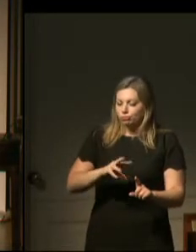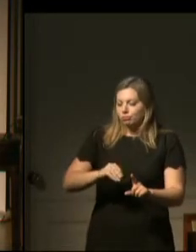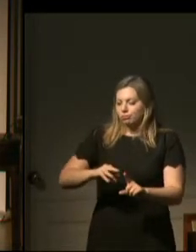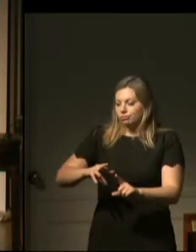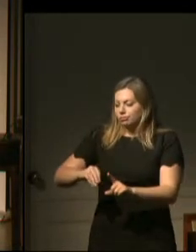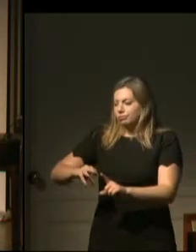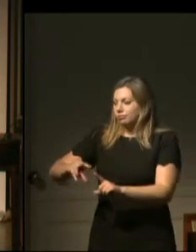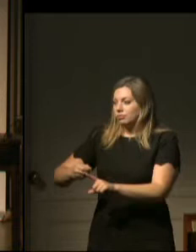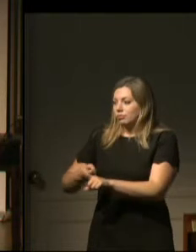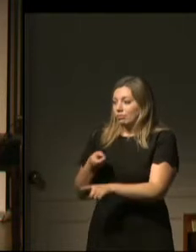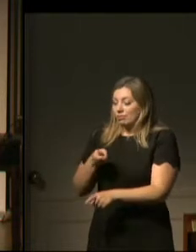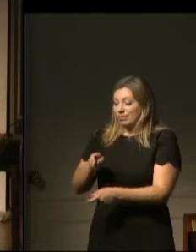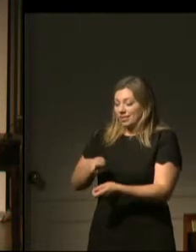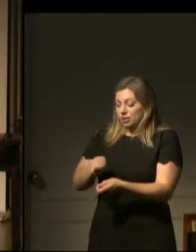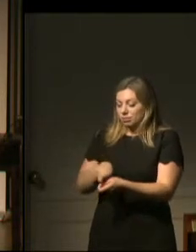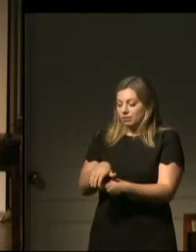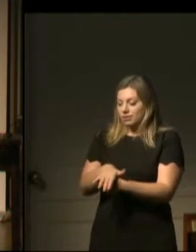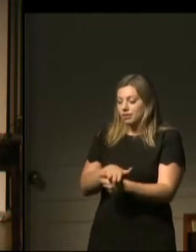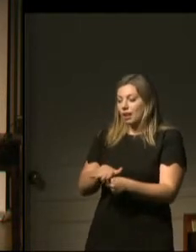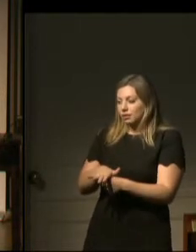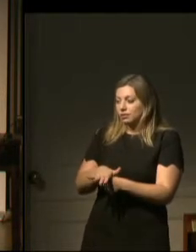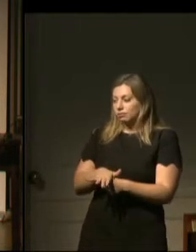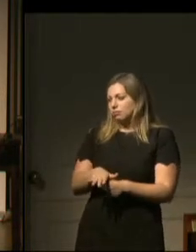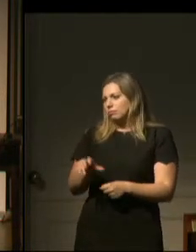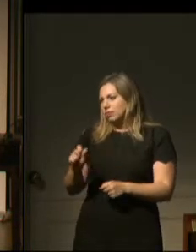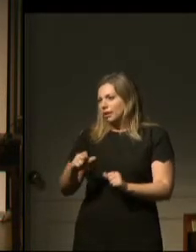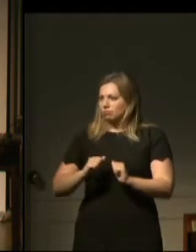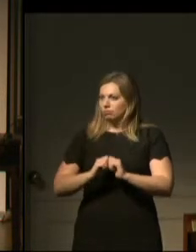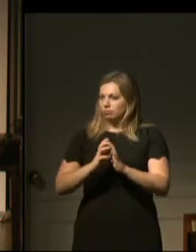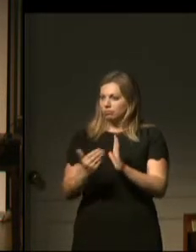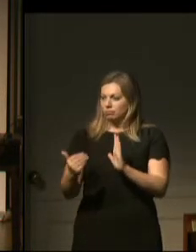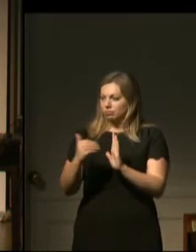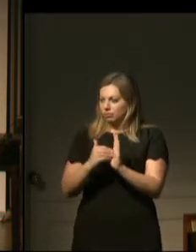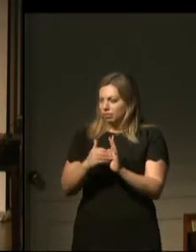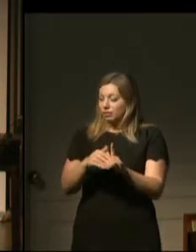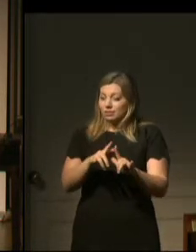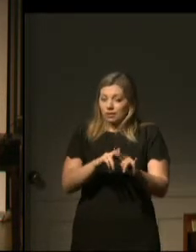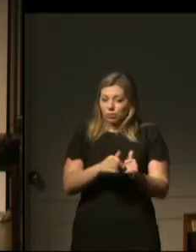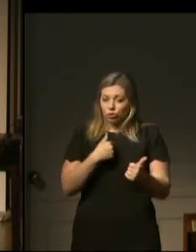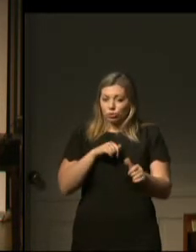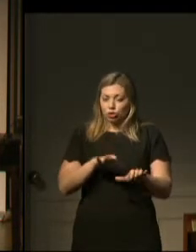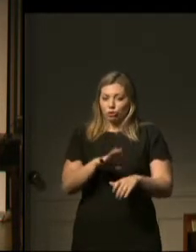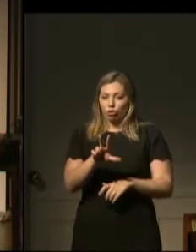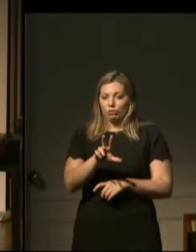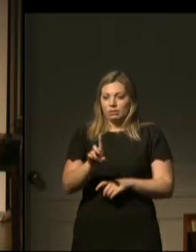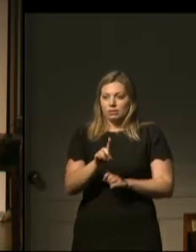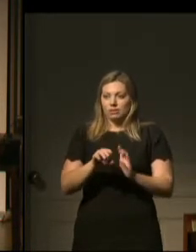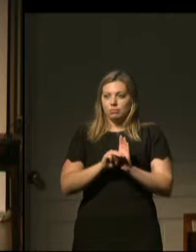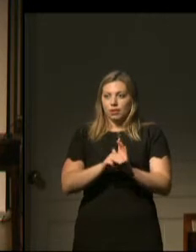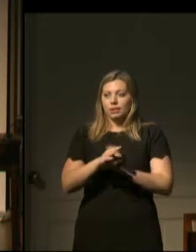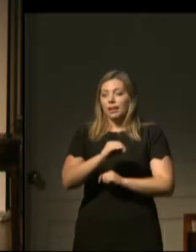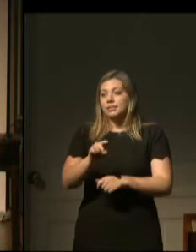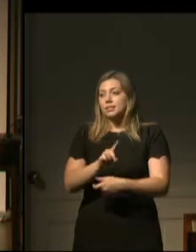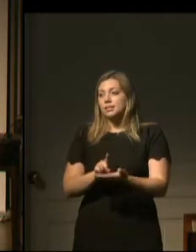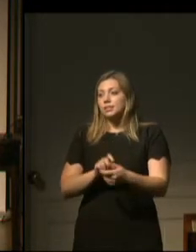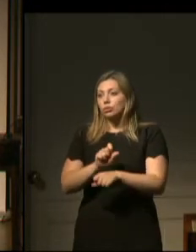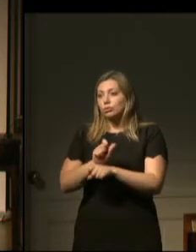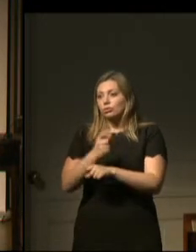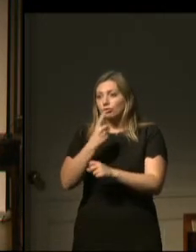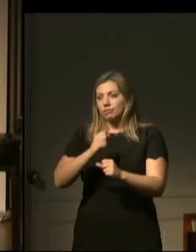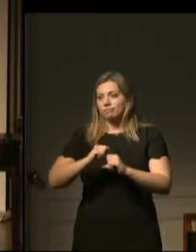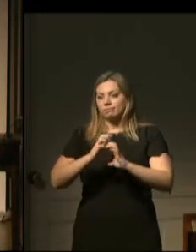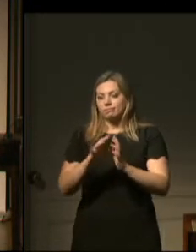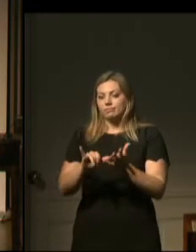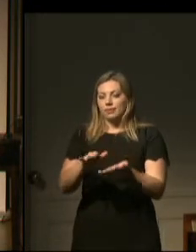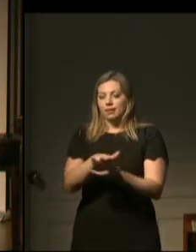scans from this particular site and not only reconstruct that, but then do the 3D modeling and design work to try and recreate that site.